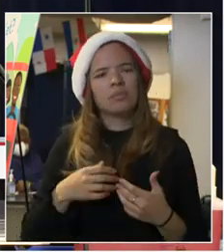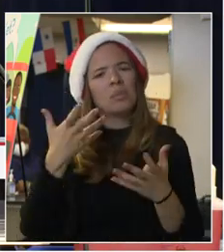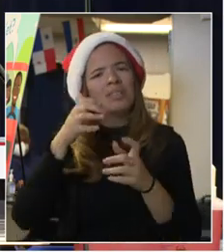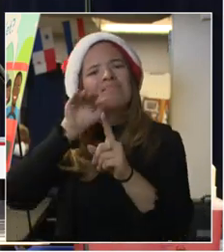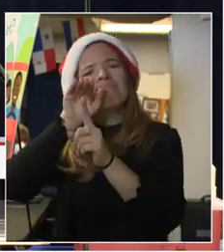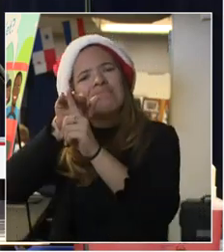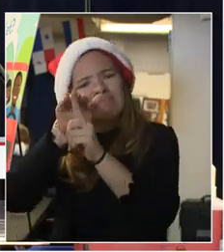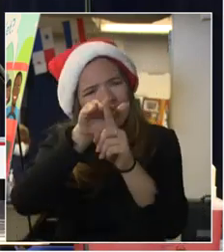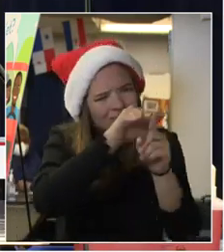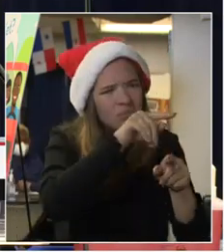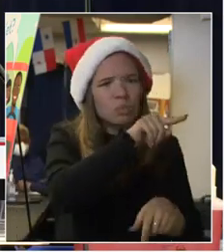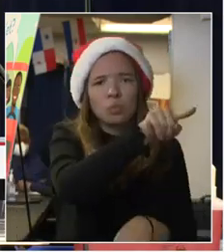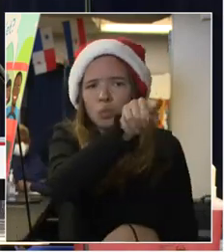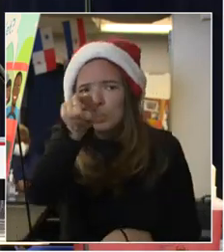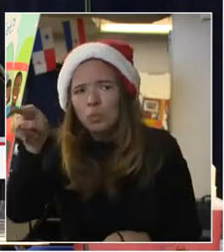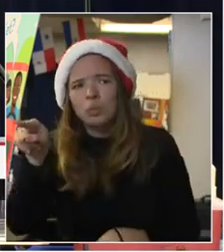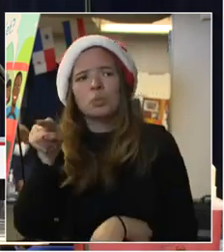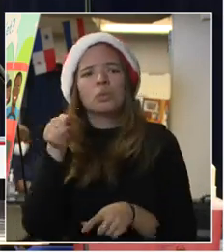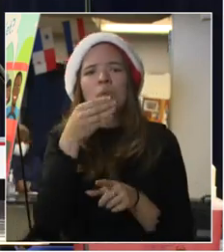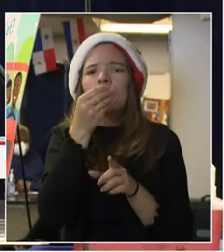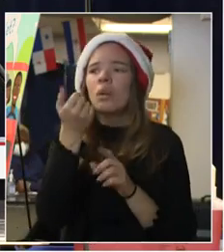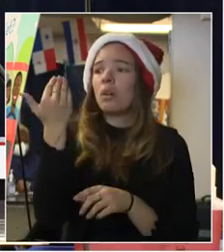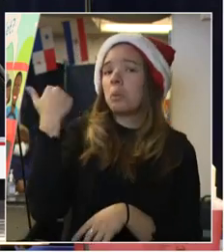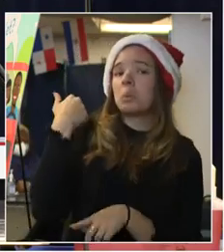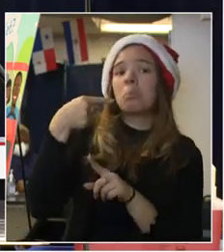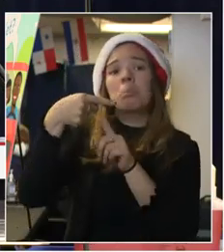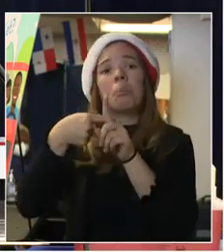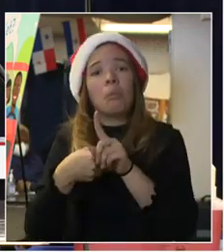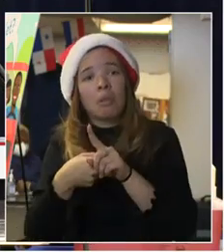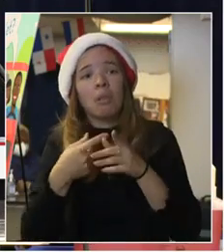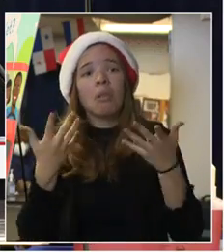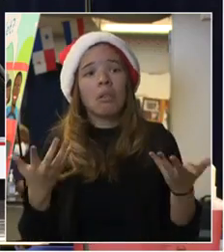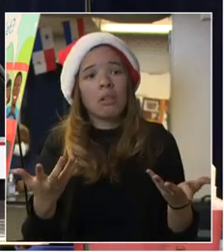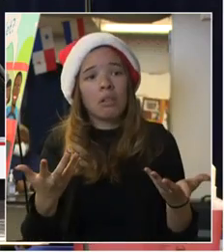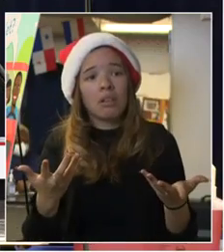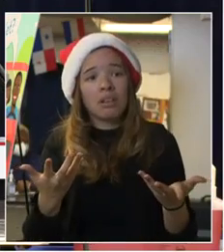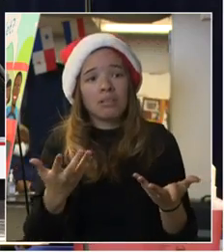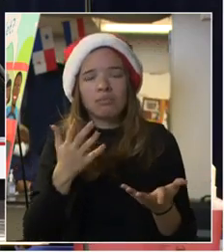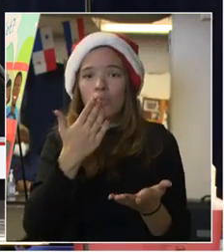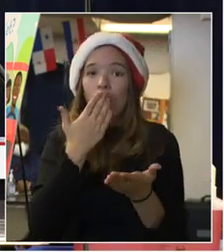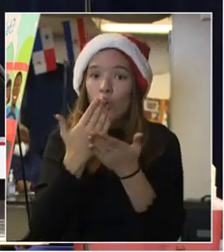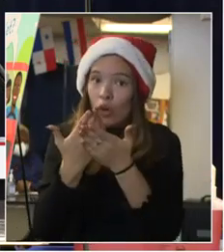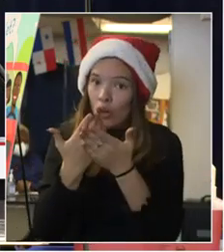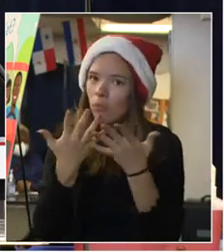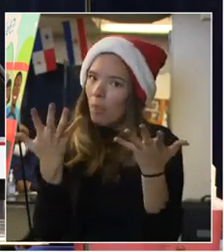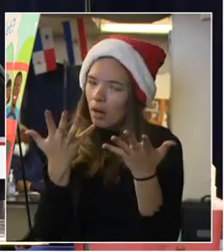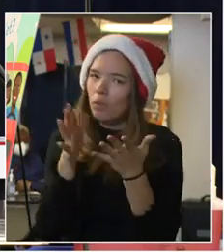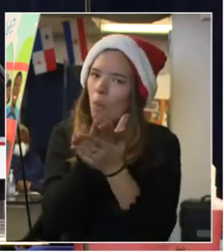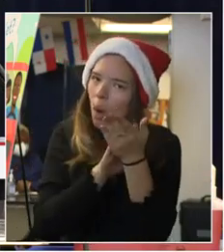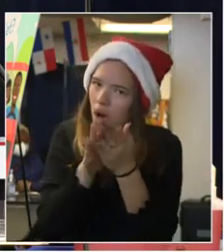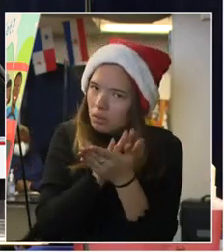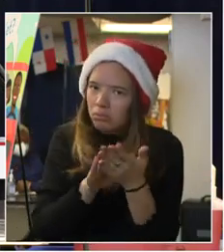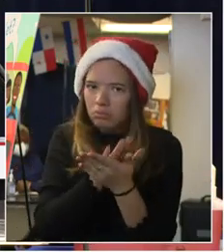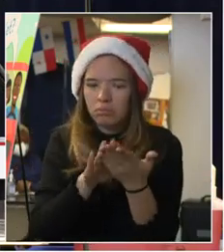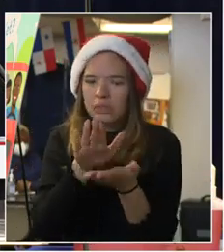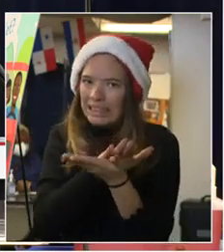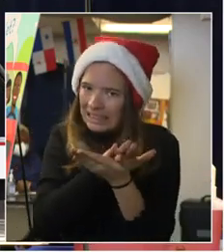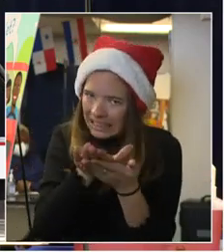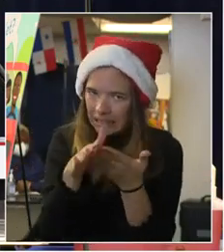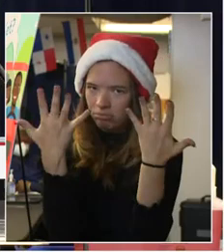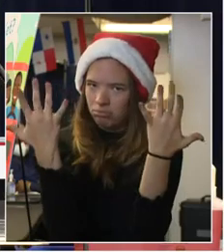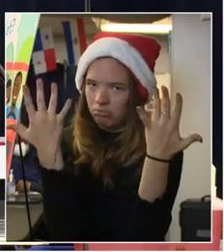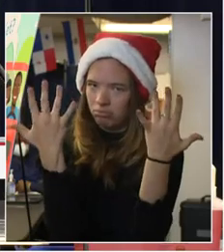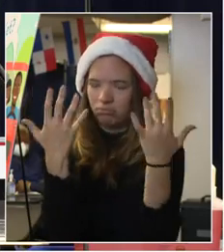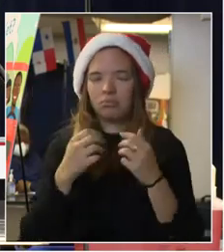the past several months. Practicing good hand hygiene by frequent hand washing and the